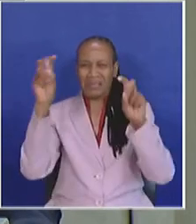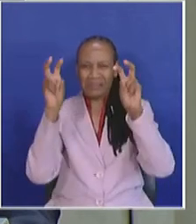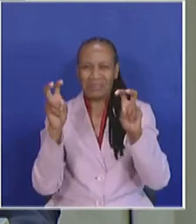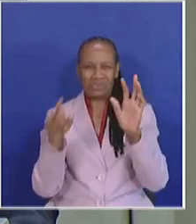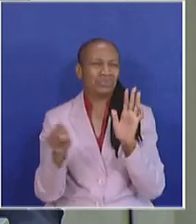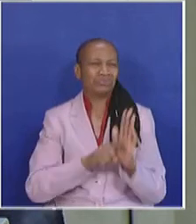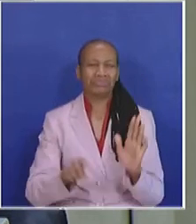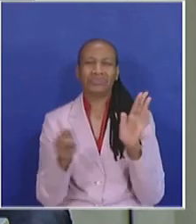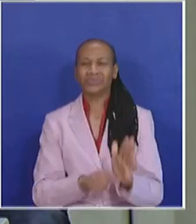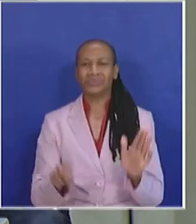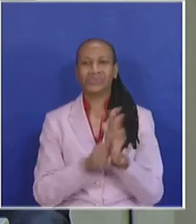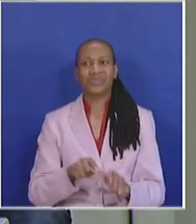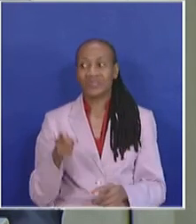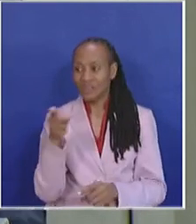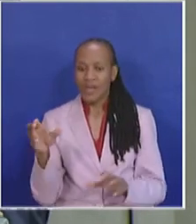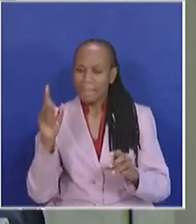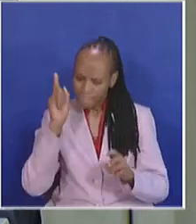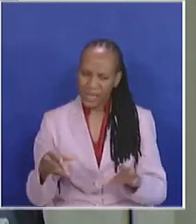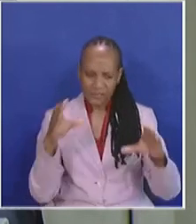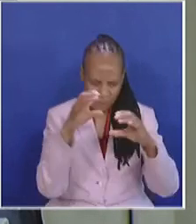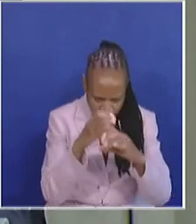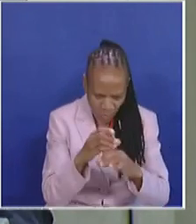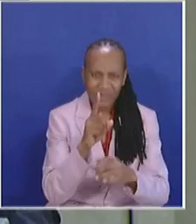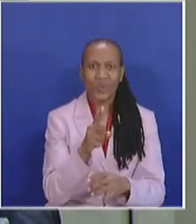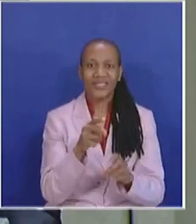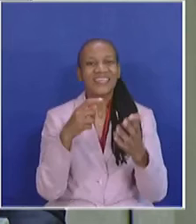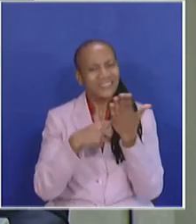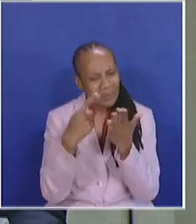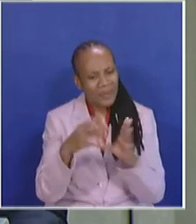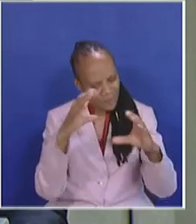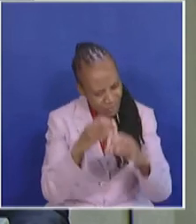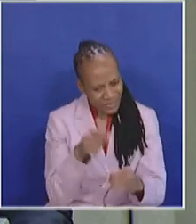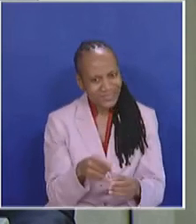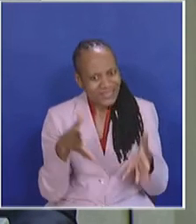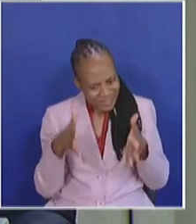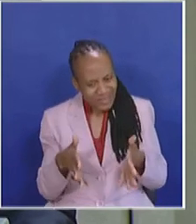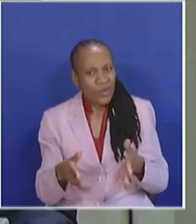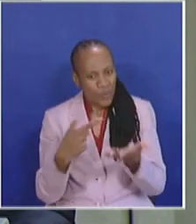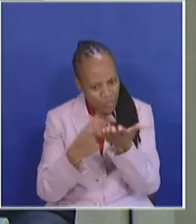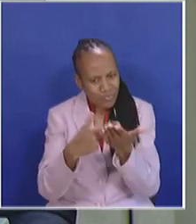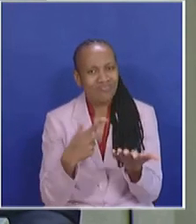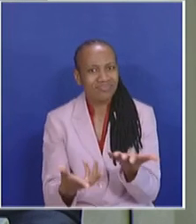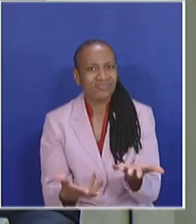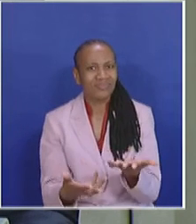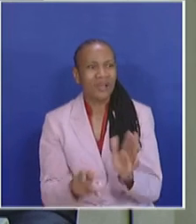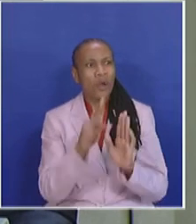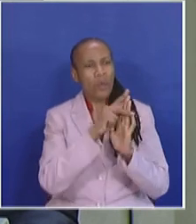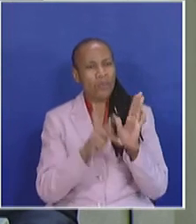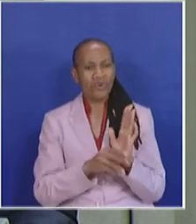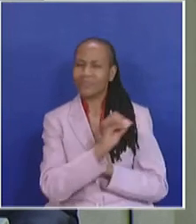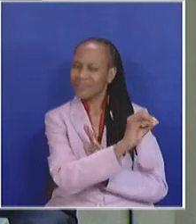negatives. They did not focus in the essence of the debate that we're dealing with today. No program of